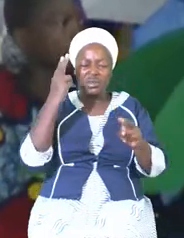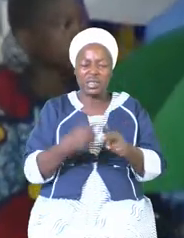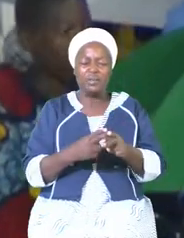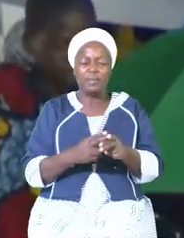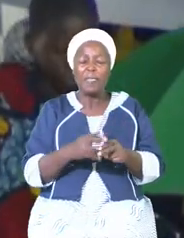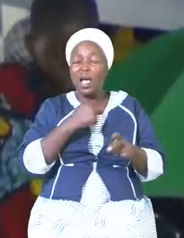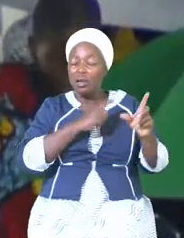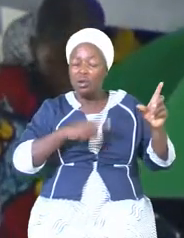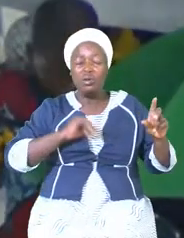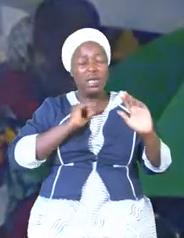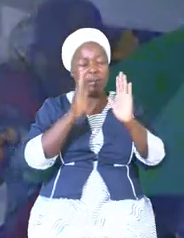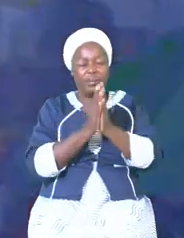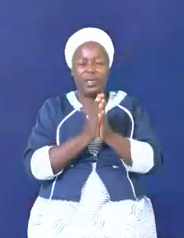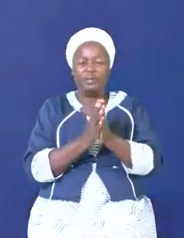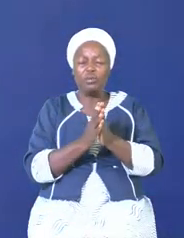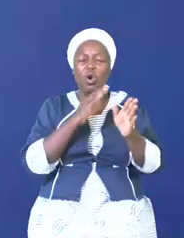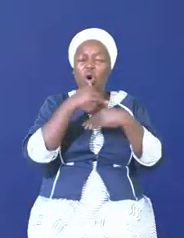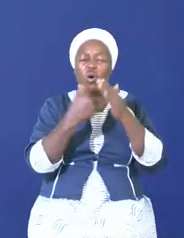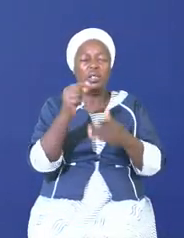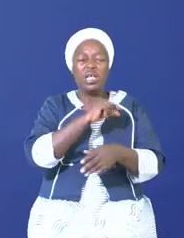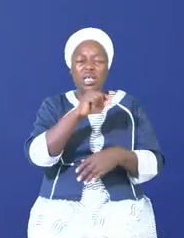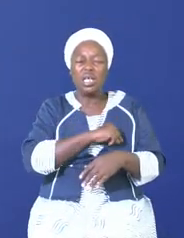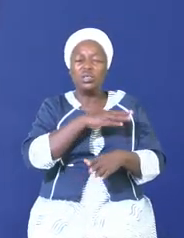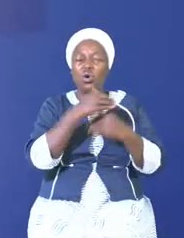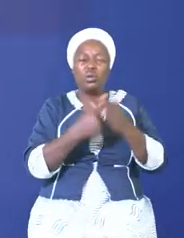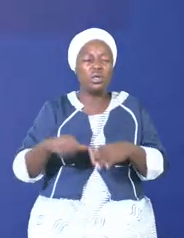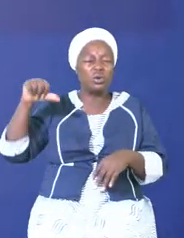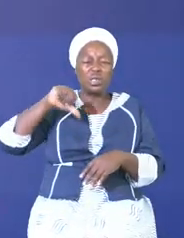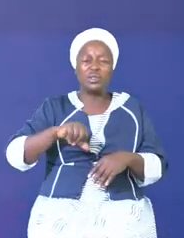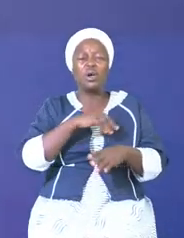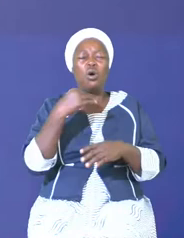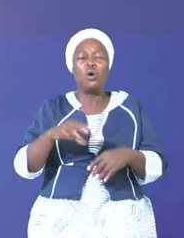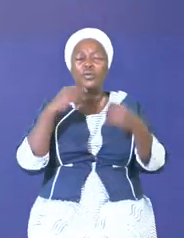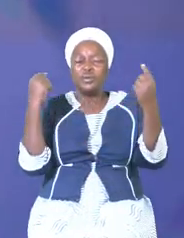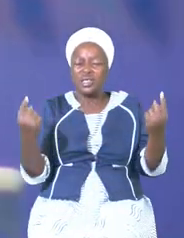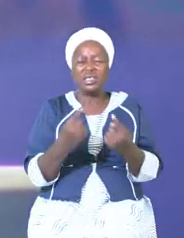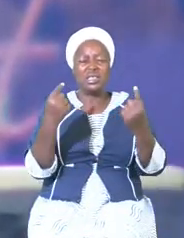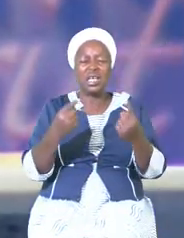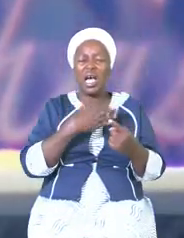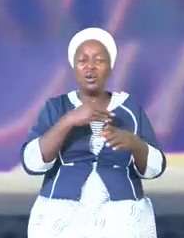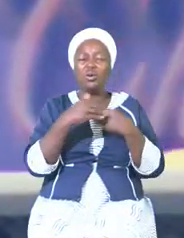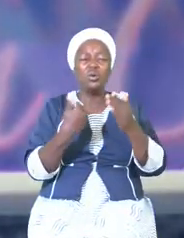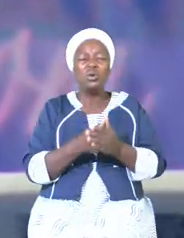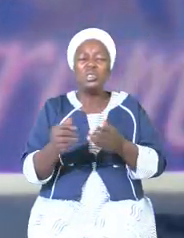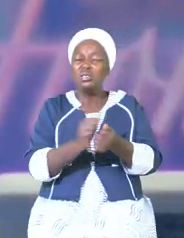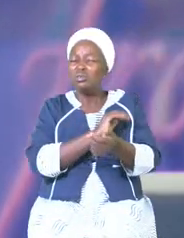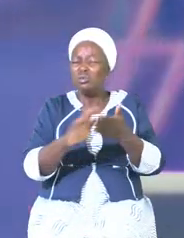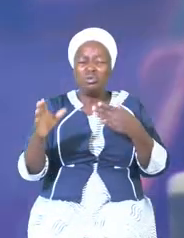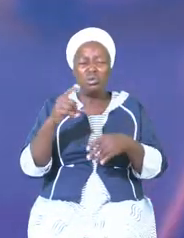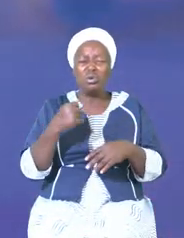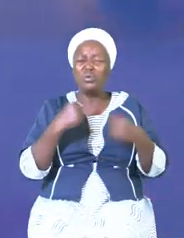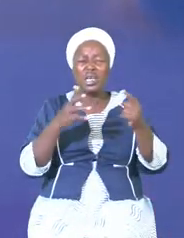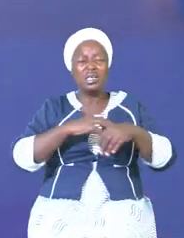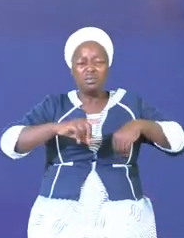I pray all the guilt, all the condemnation of sin and the damnation and the punishment, eternal